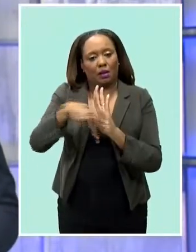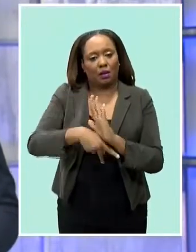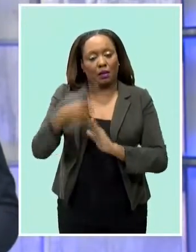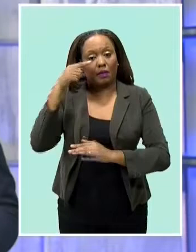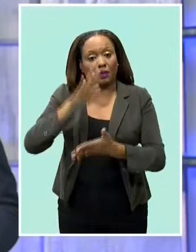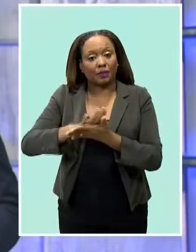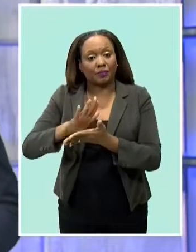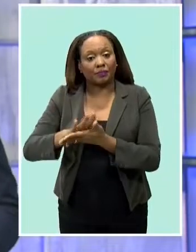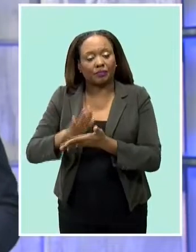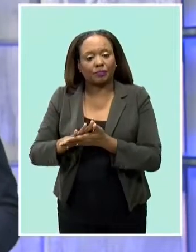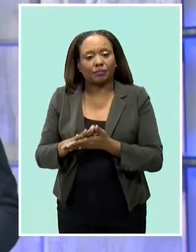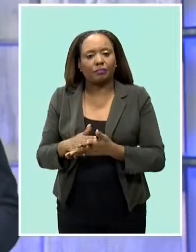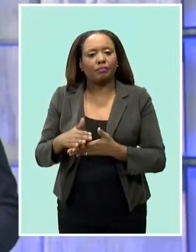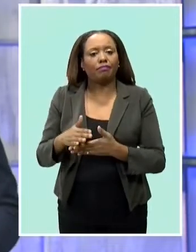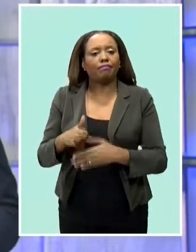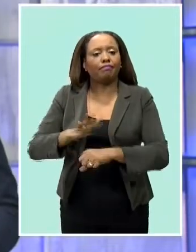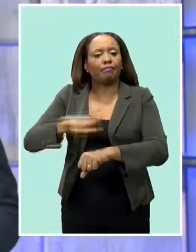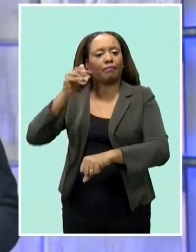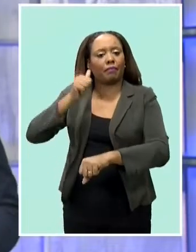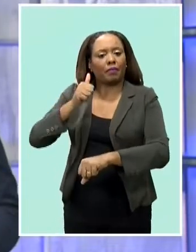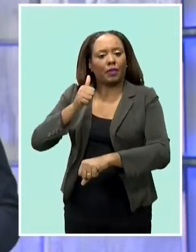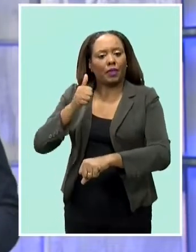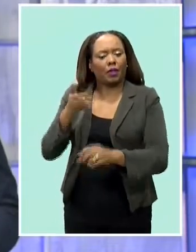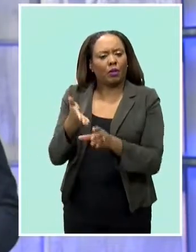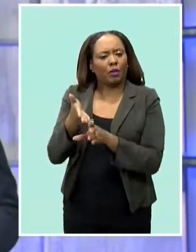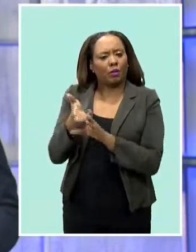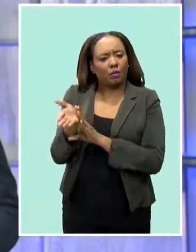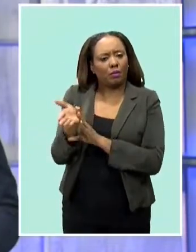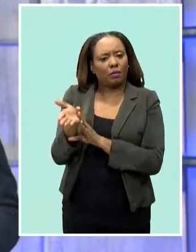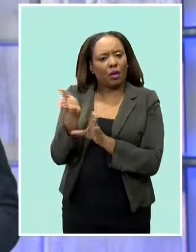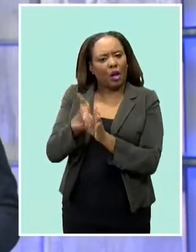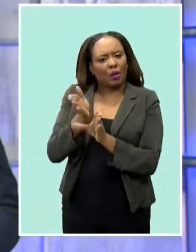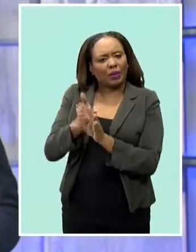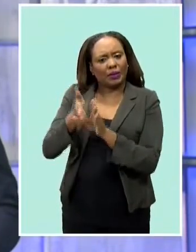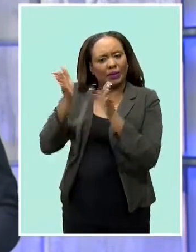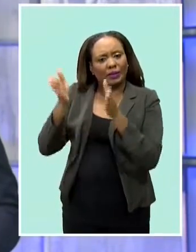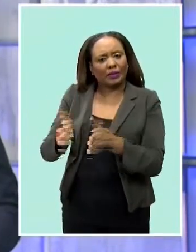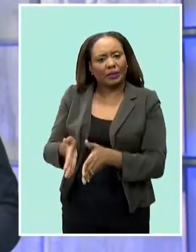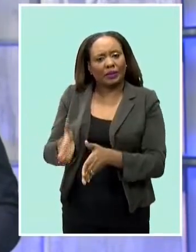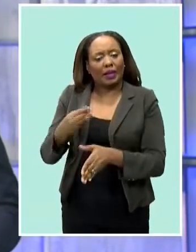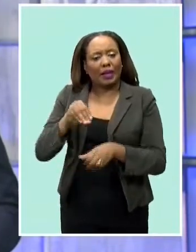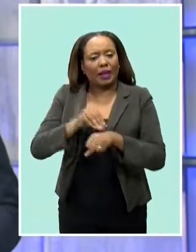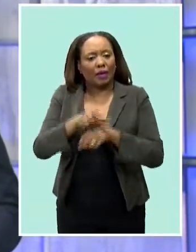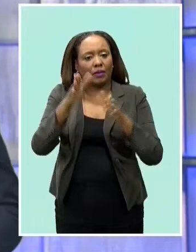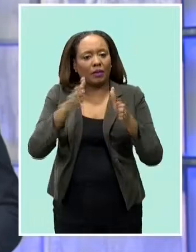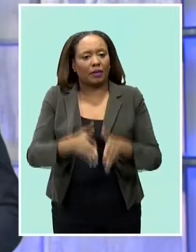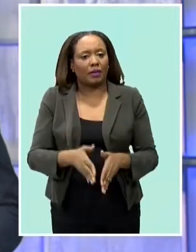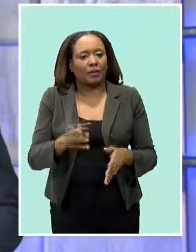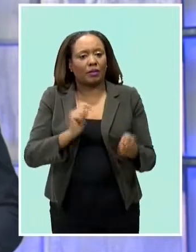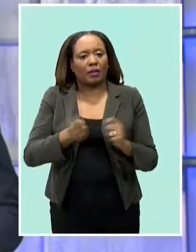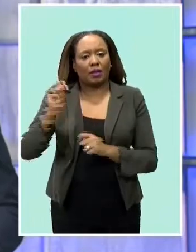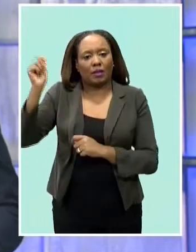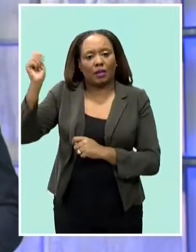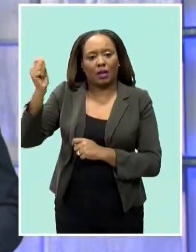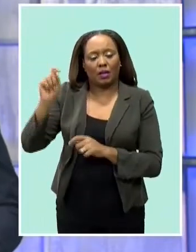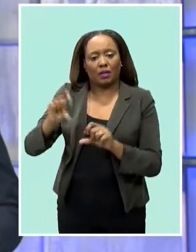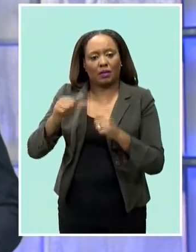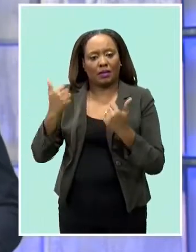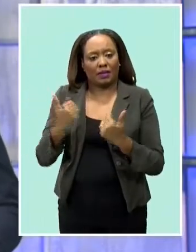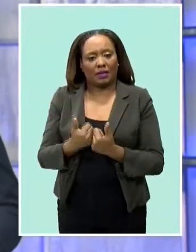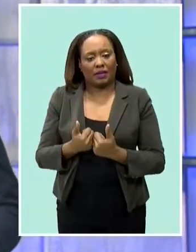its schools. The call was made once again by the counseling psychologist of the Trinidad and Tobago Association of Psychologists.